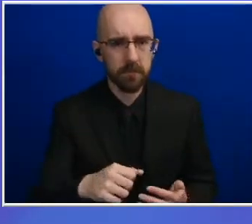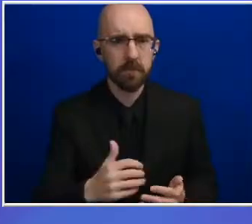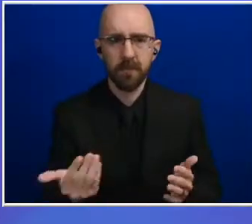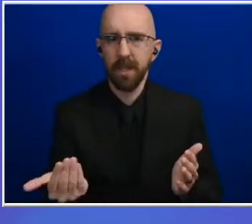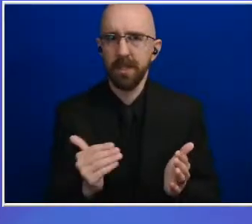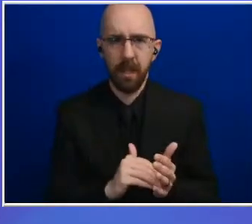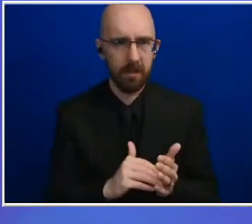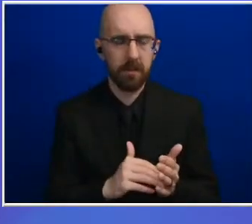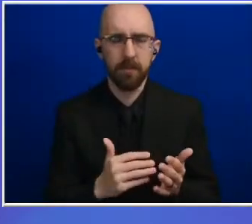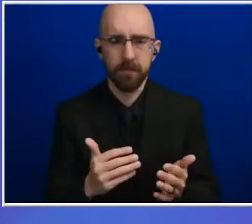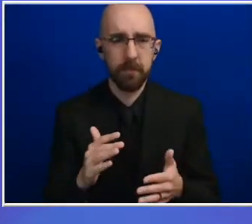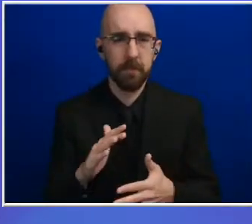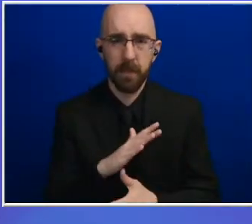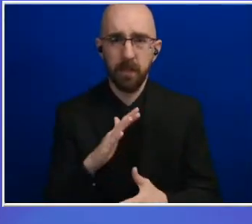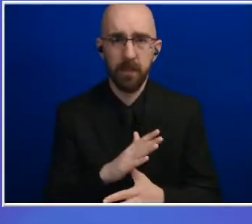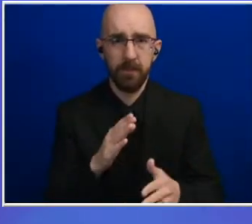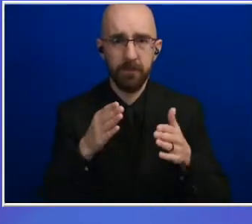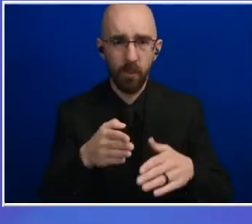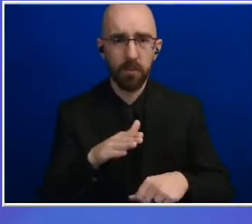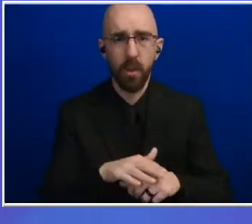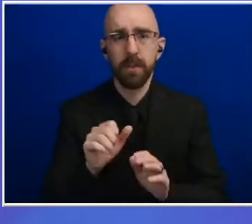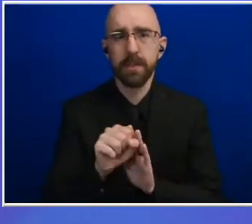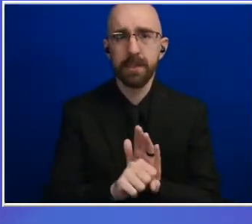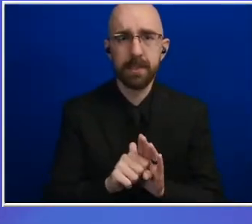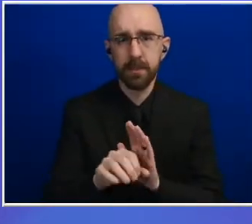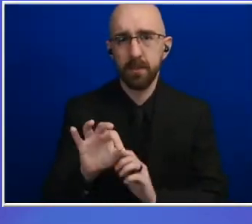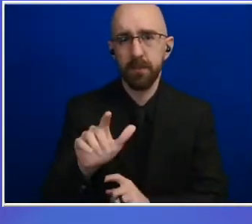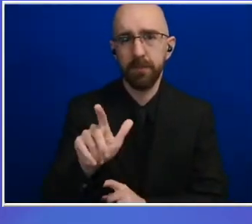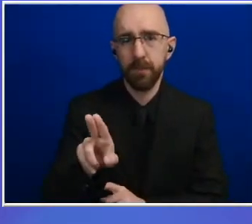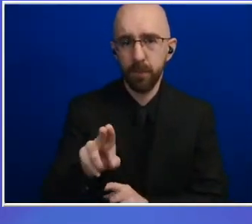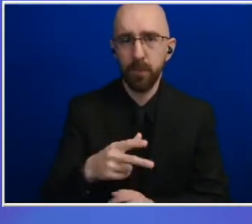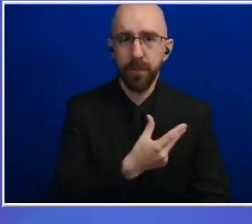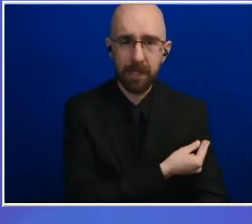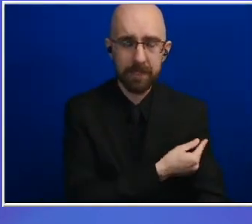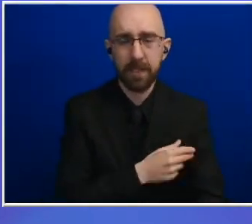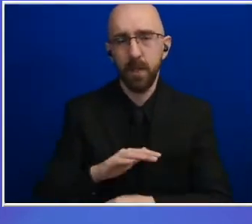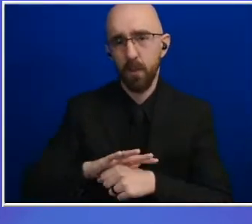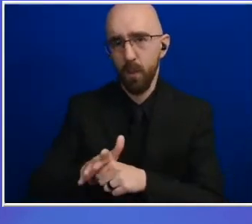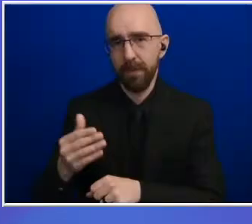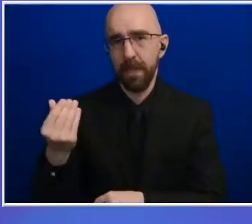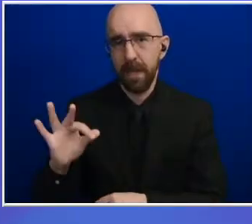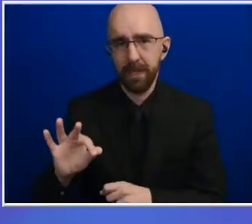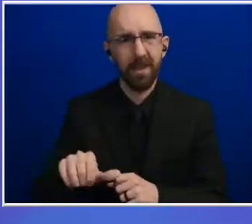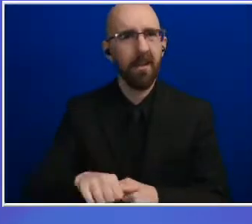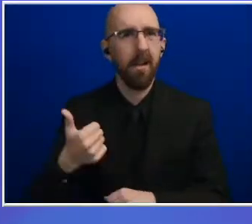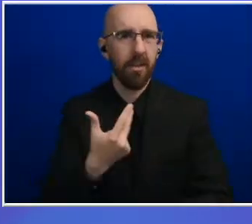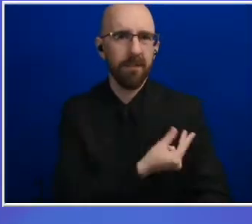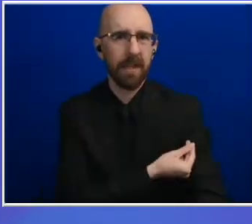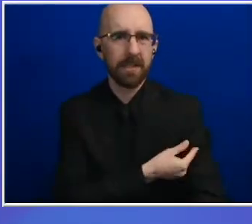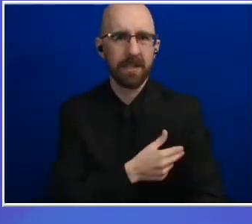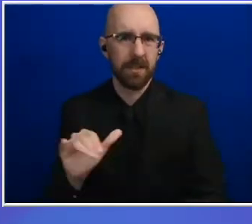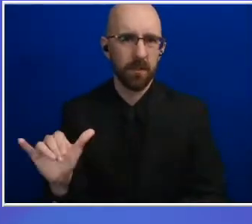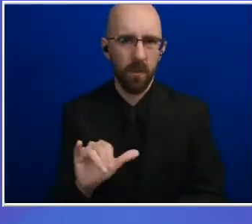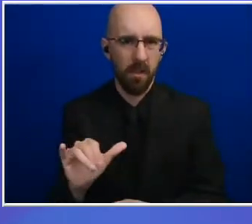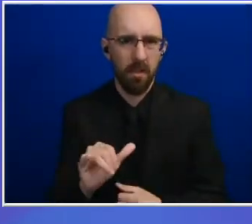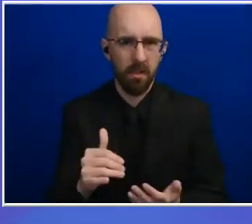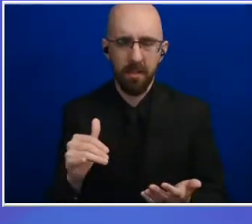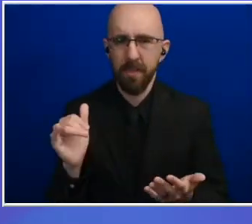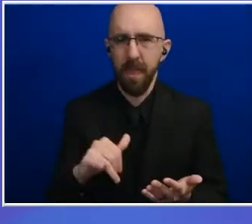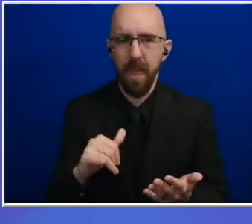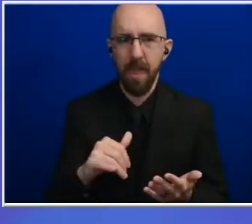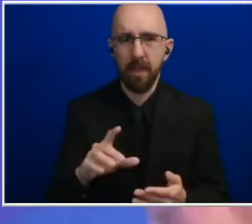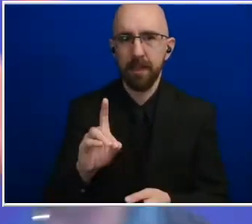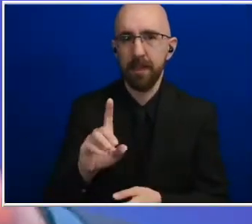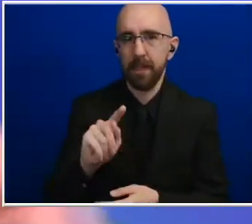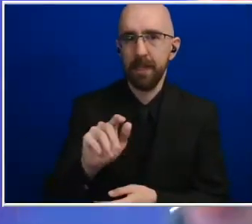primarily focused on the seasonal influenza vaccine and COVID-19, but also other vaccines. The DTaP, whooping